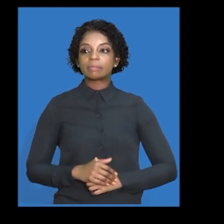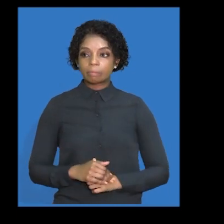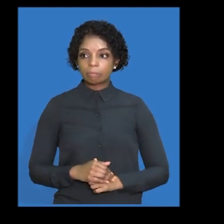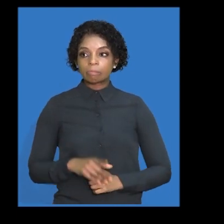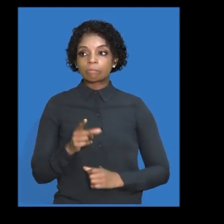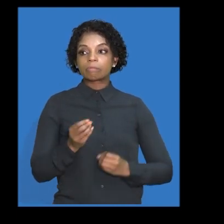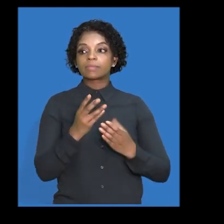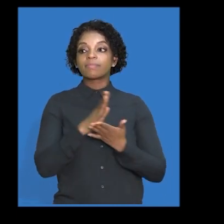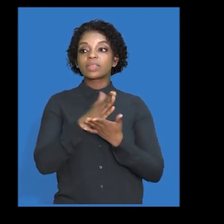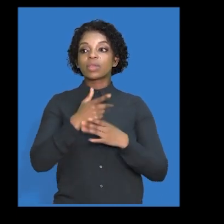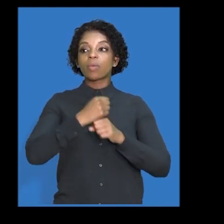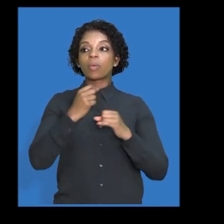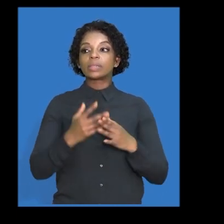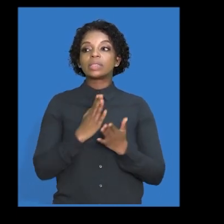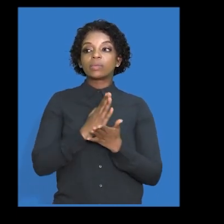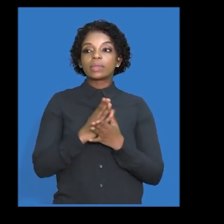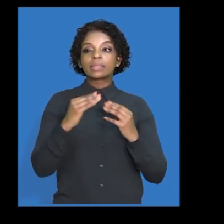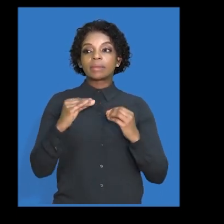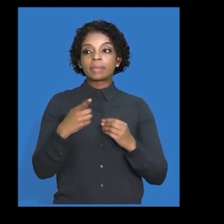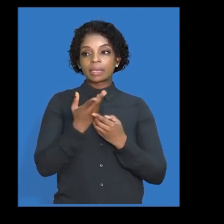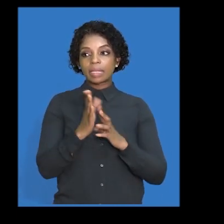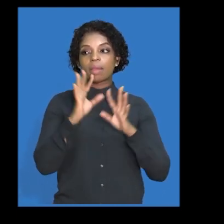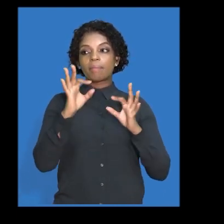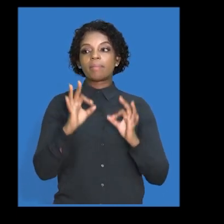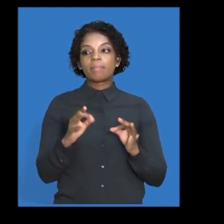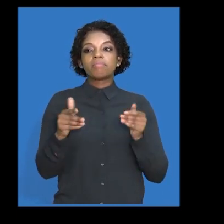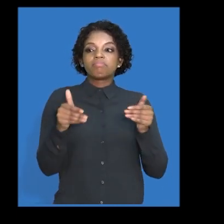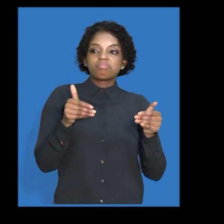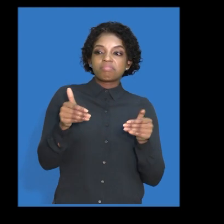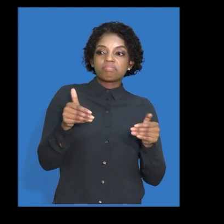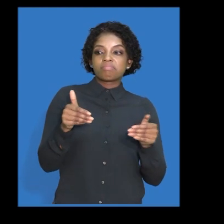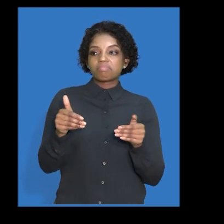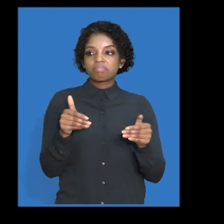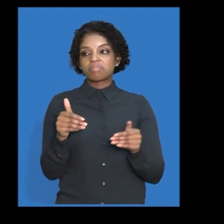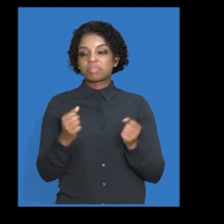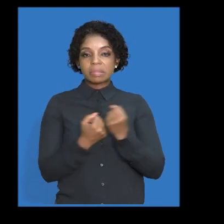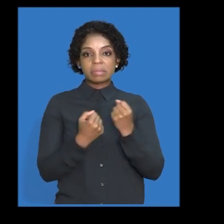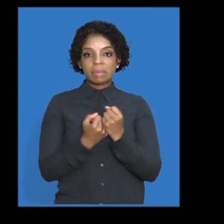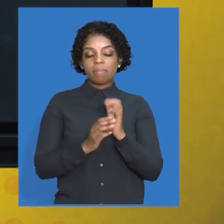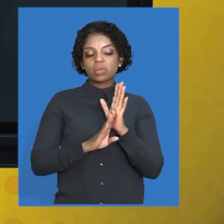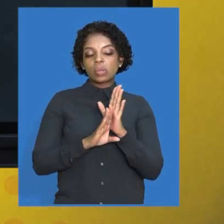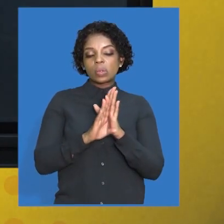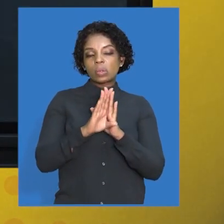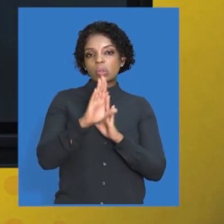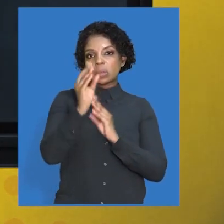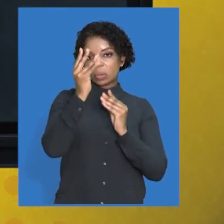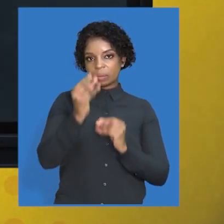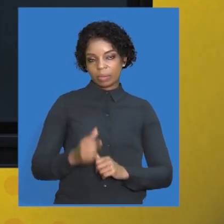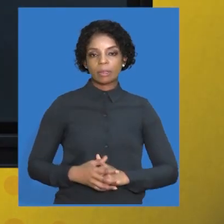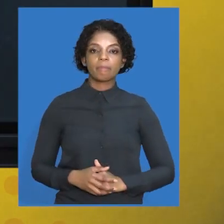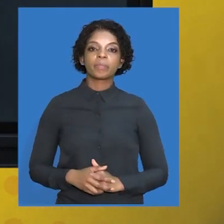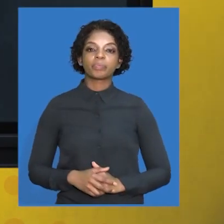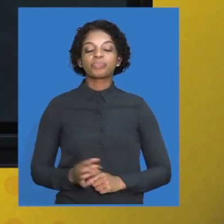is being properly managed and supports raising additional finance. Right, so every year, a public company, they have to release their